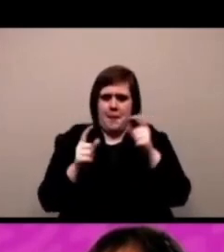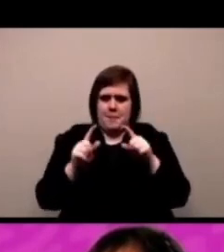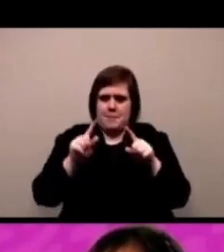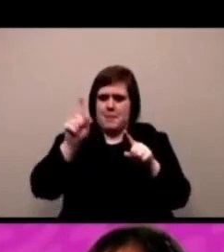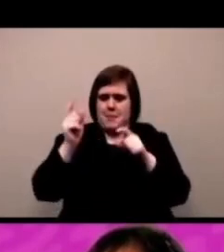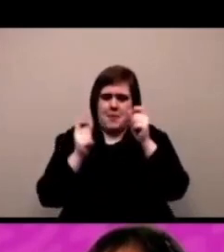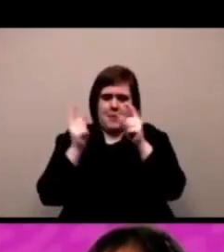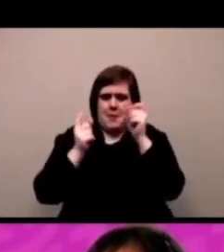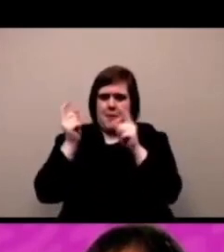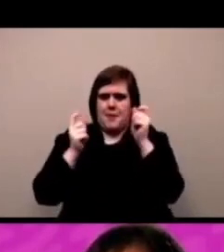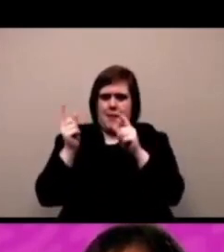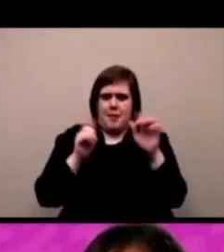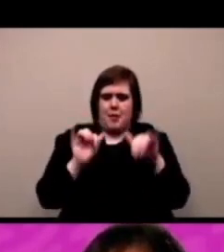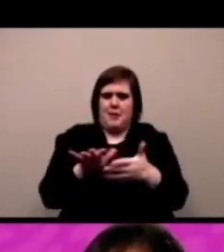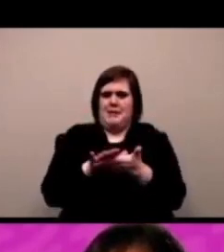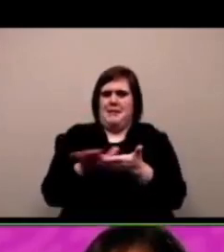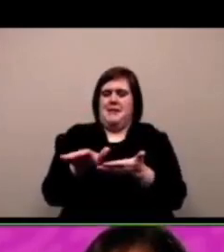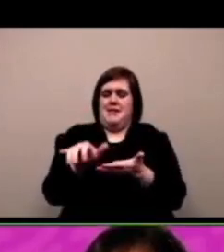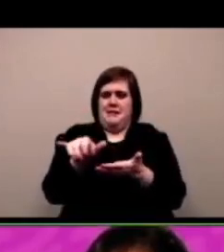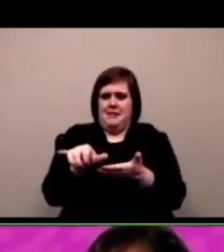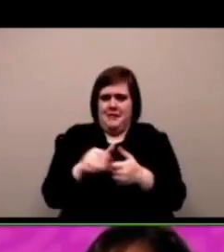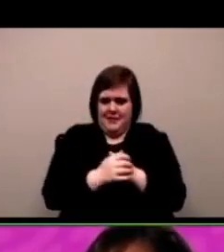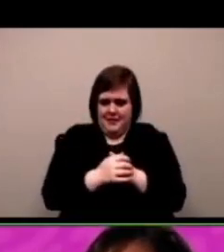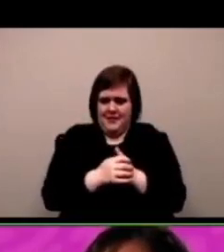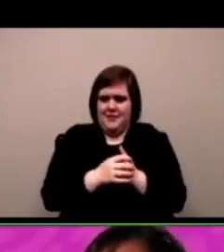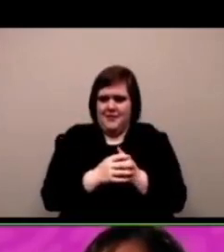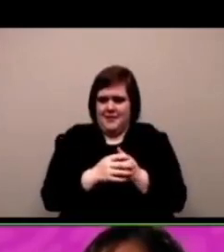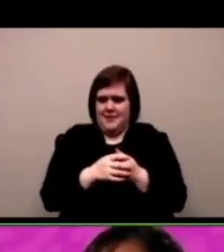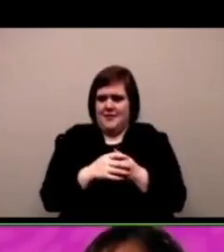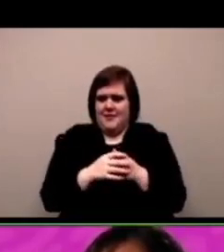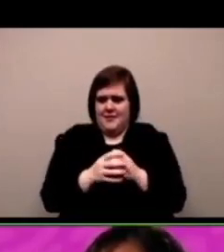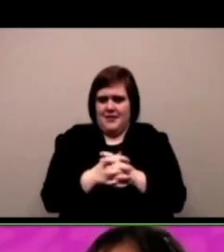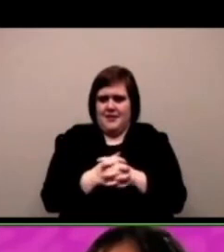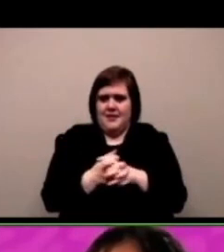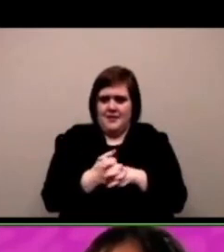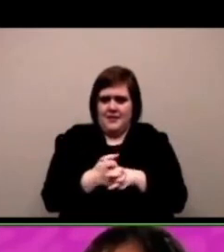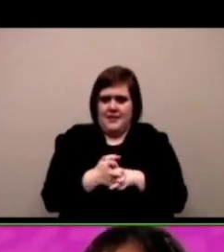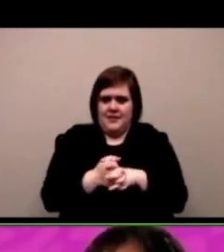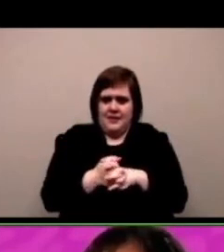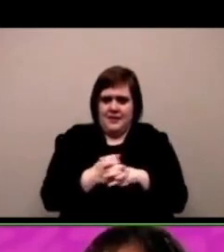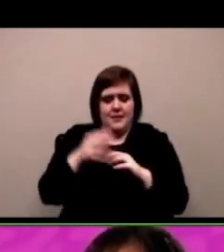boing, popping. That's nice. I want them to float a little bit more.